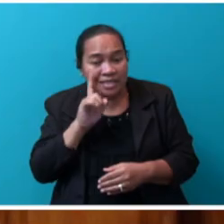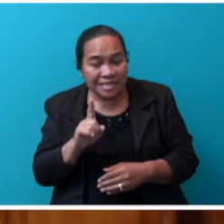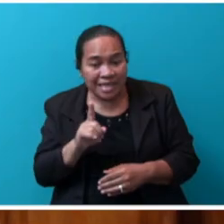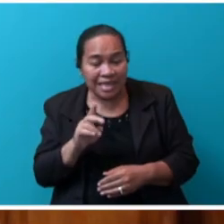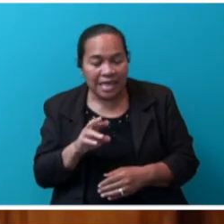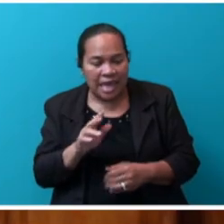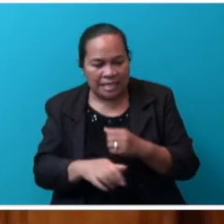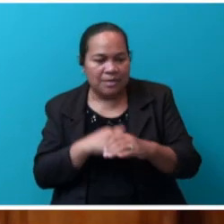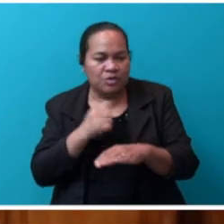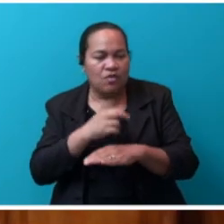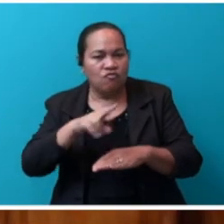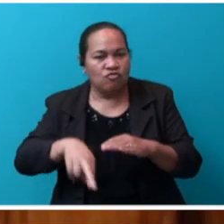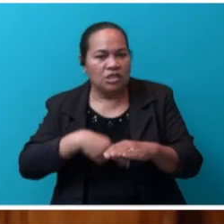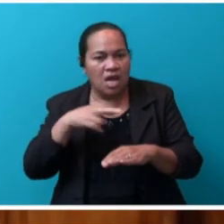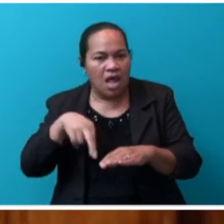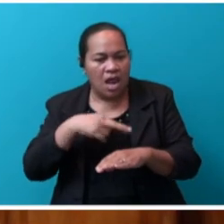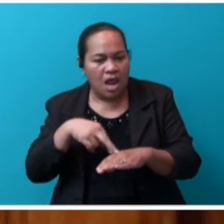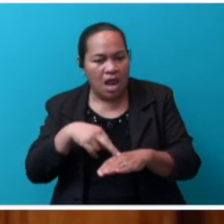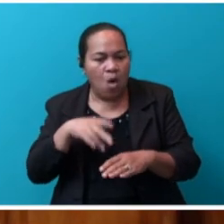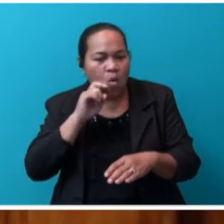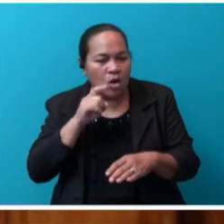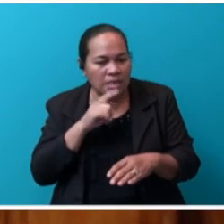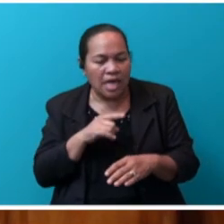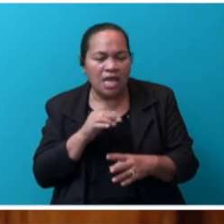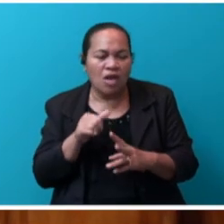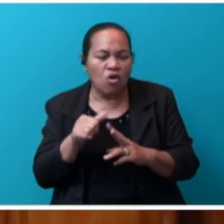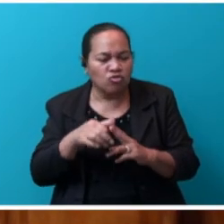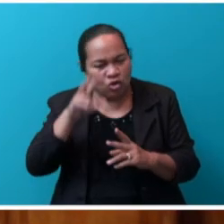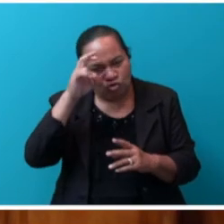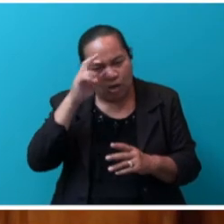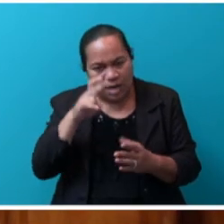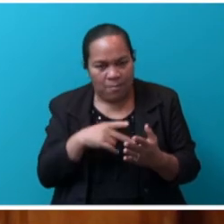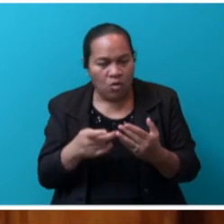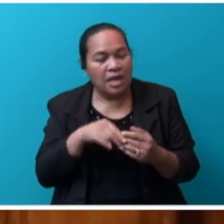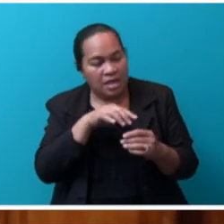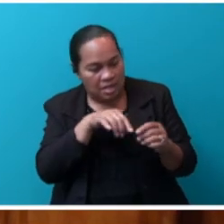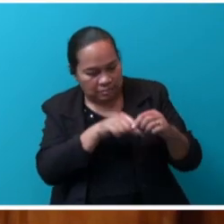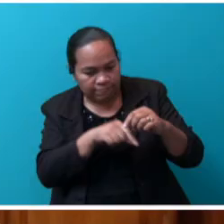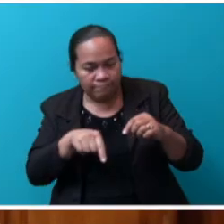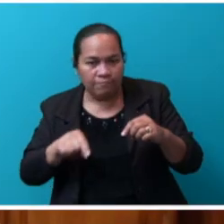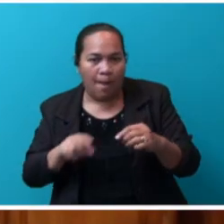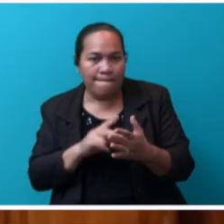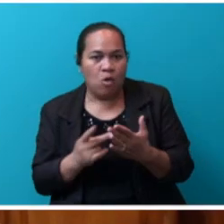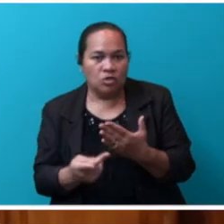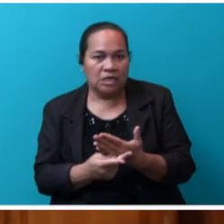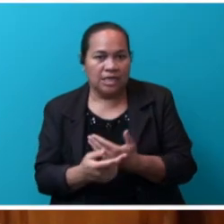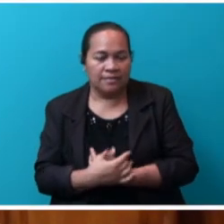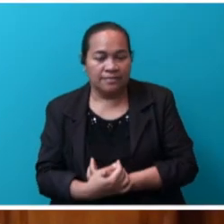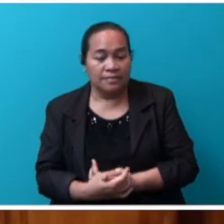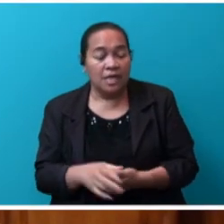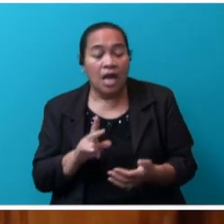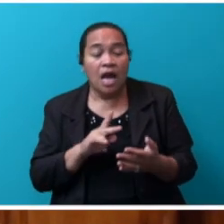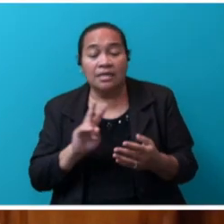water and wastewater operators training program under this project. The third project is the Nandi